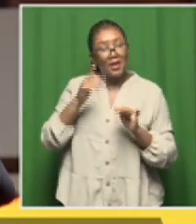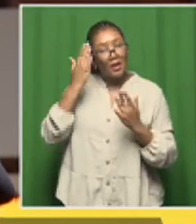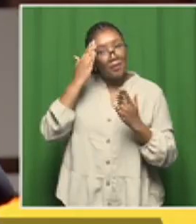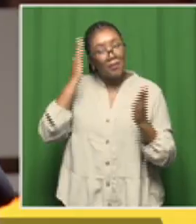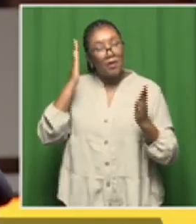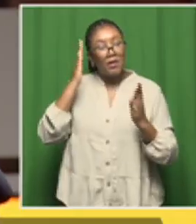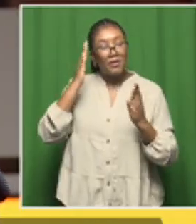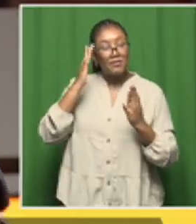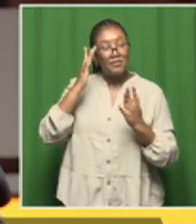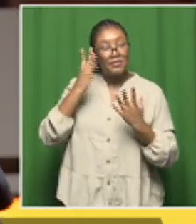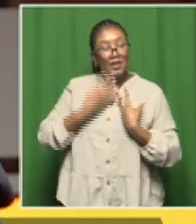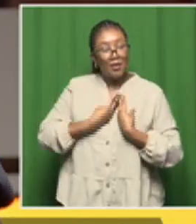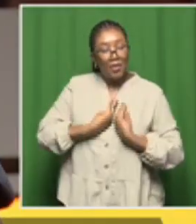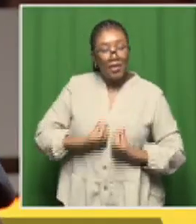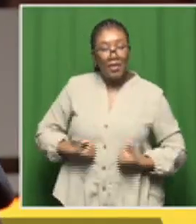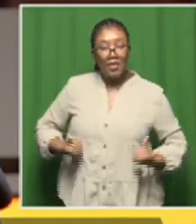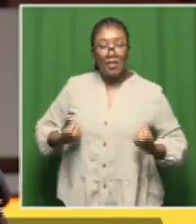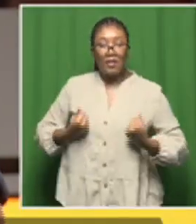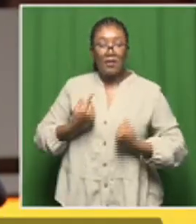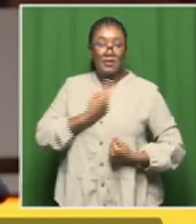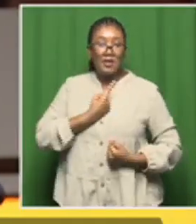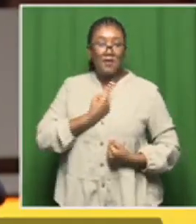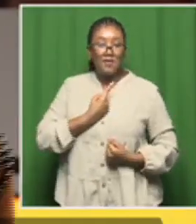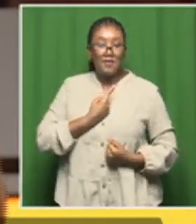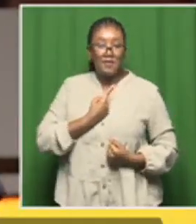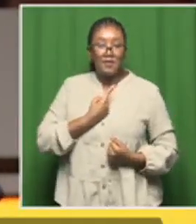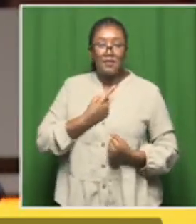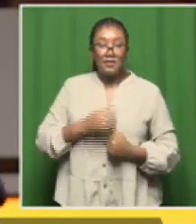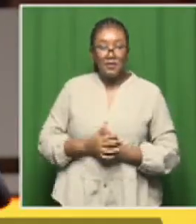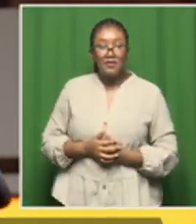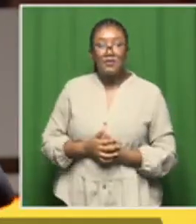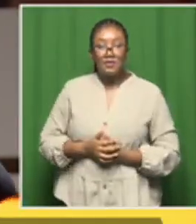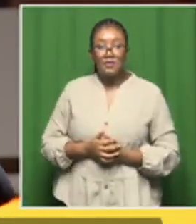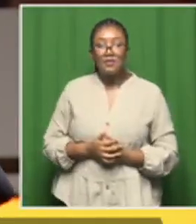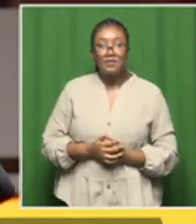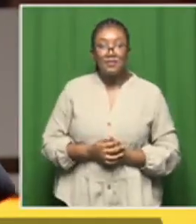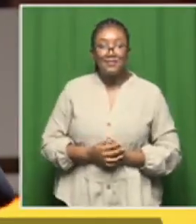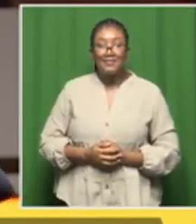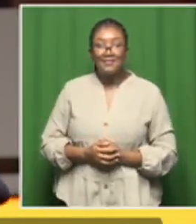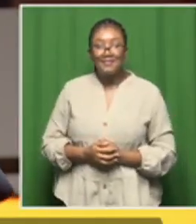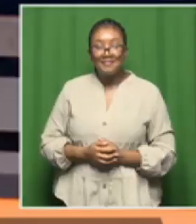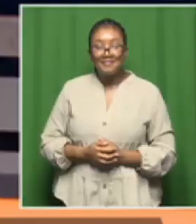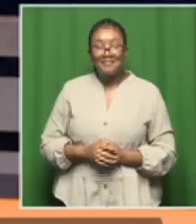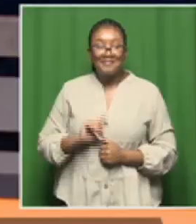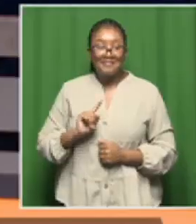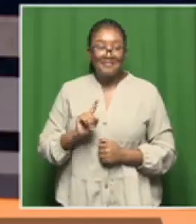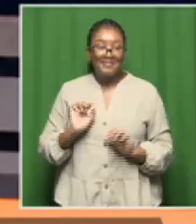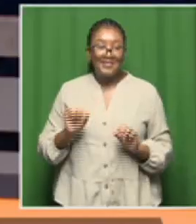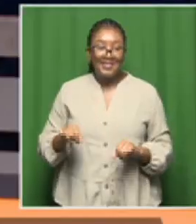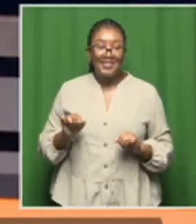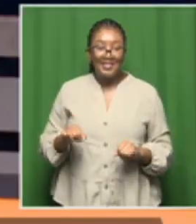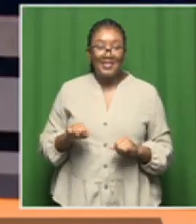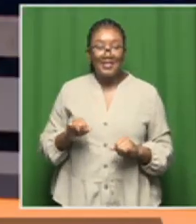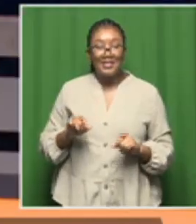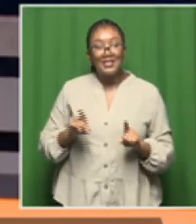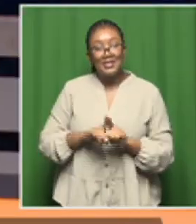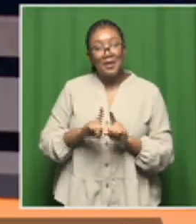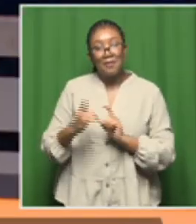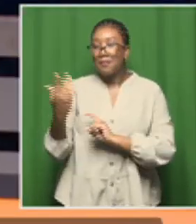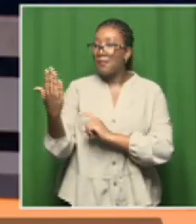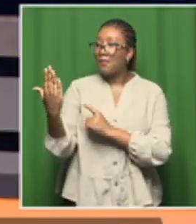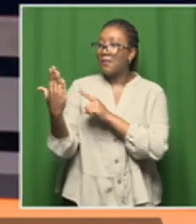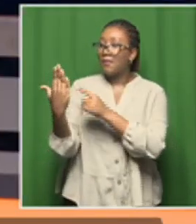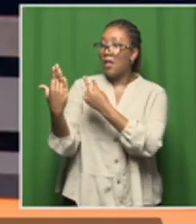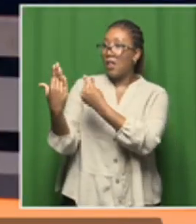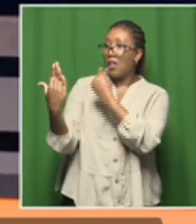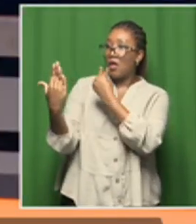own sense of healing and their own sense of, you know, the sacred, you know. Absolutely. I mean, it becomes a mirror for us. And it reflects